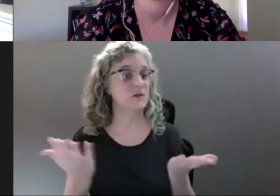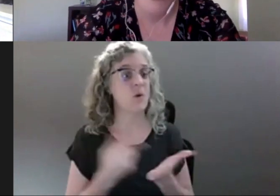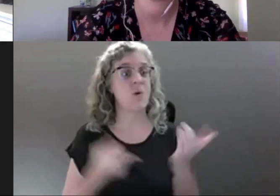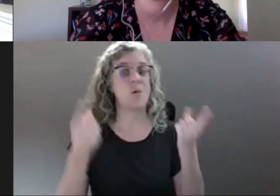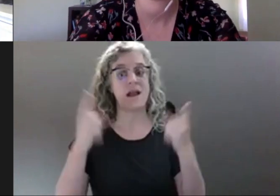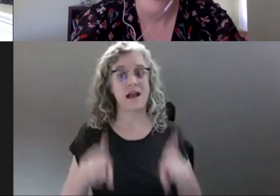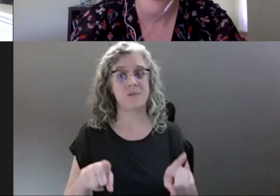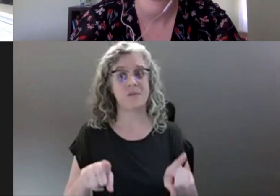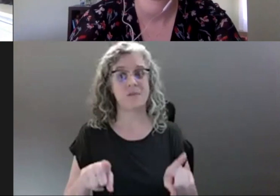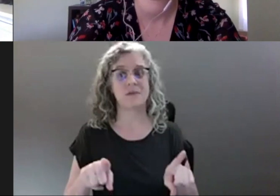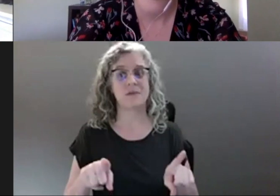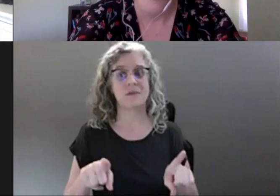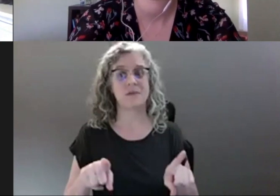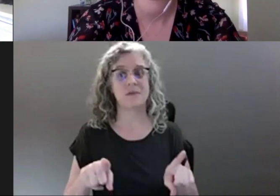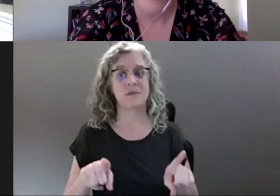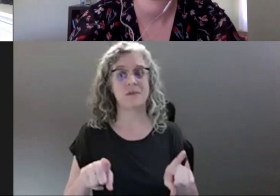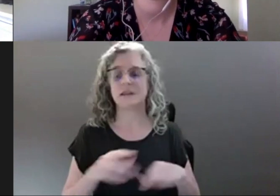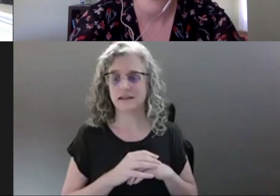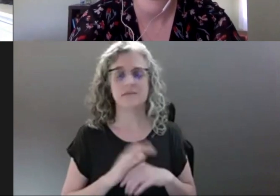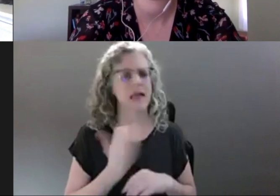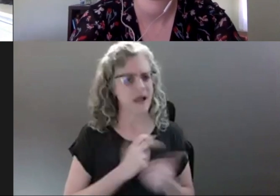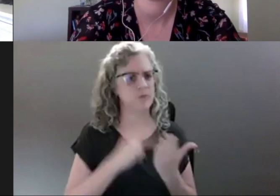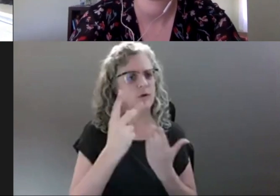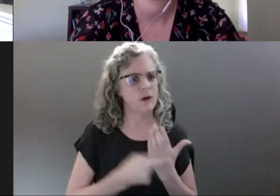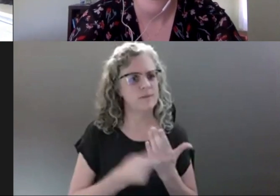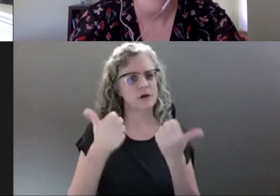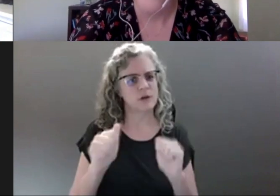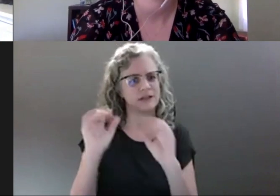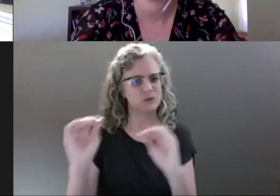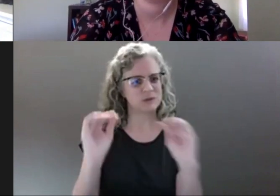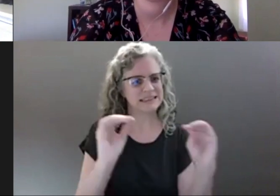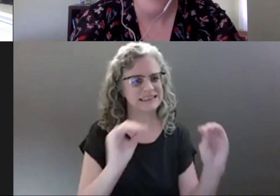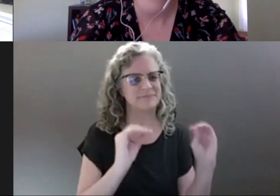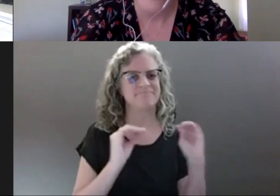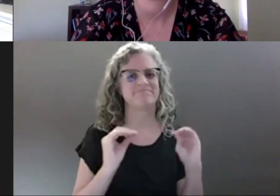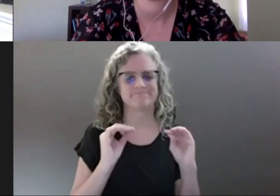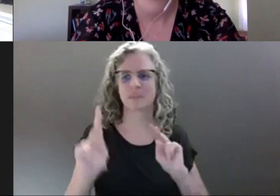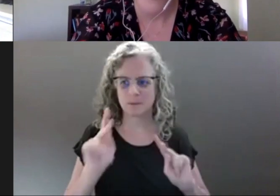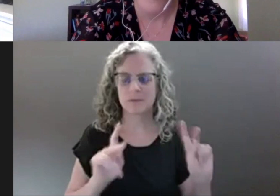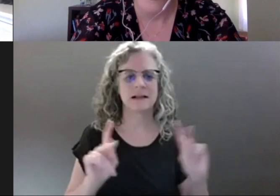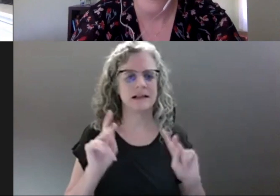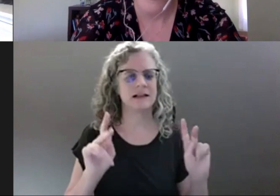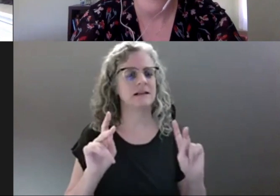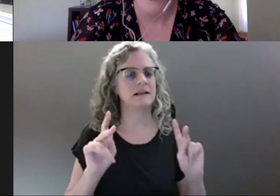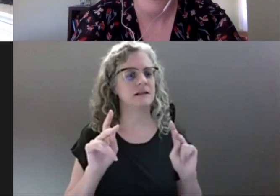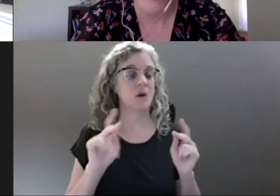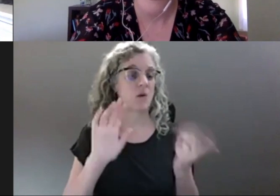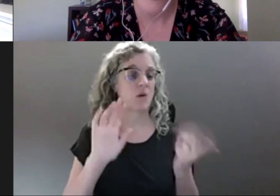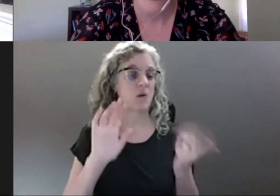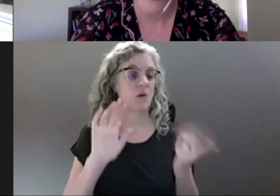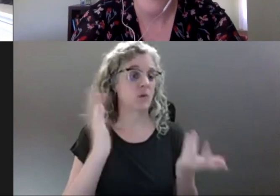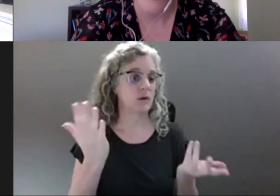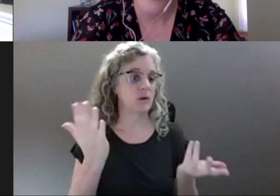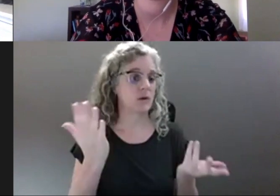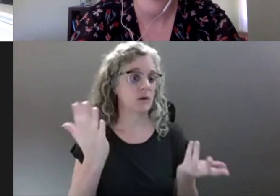connection things, like they are having problem to use Zoom, they're having problem to use the Google Classroom and the